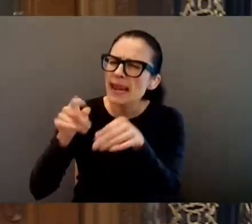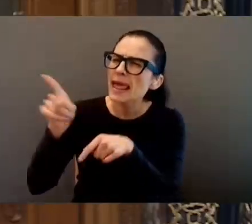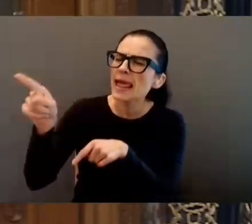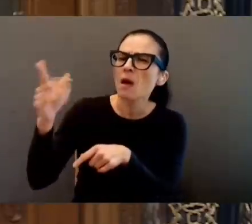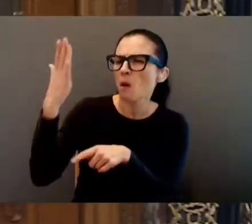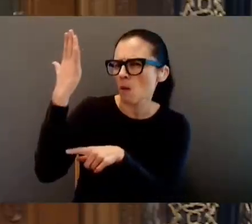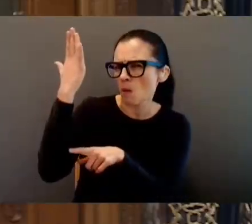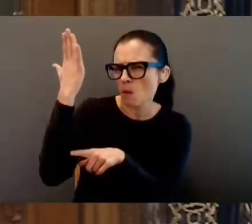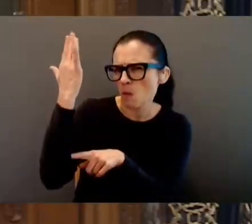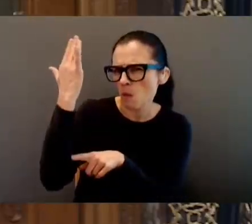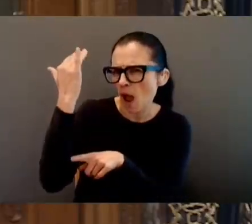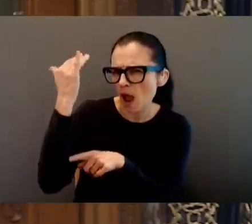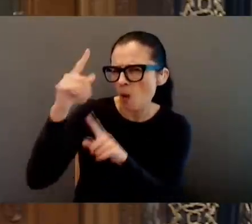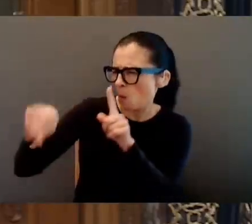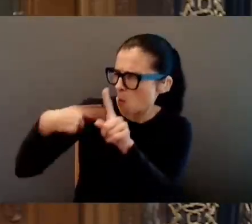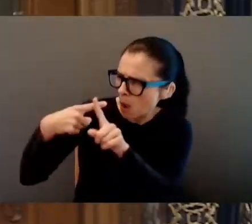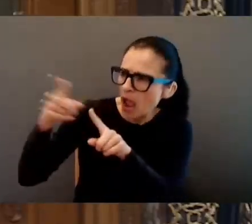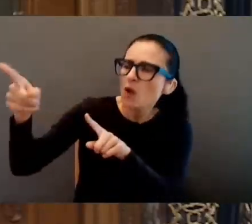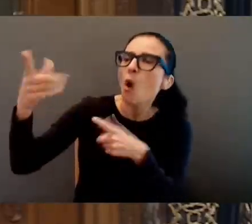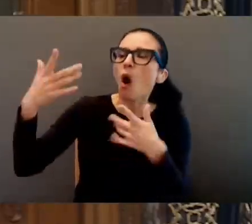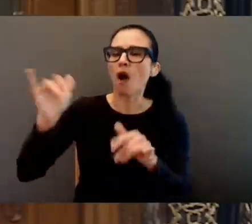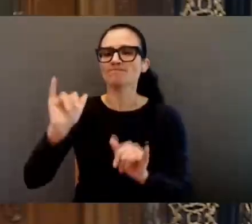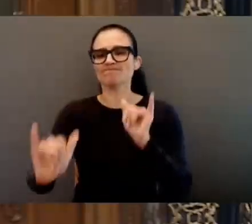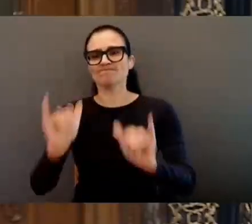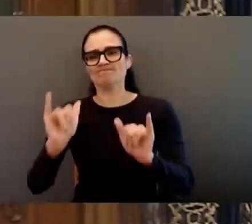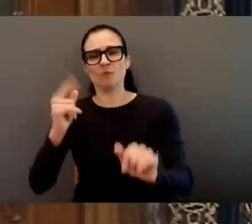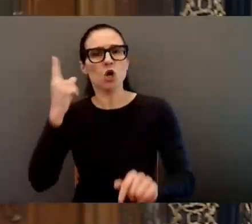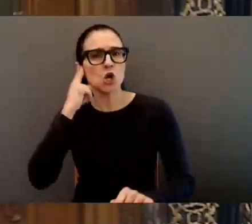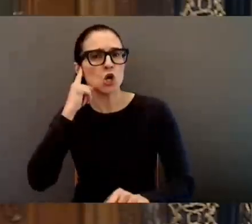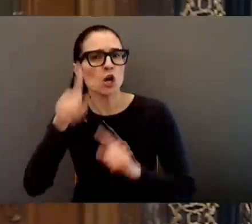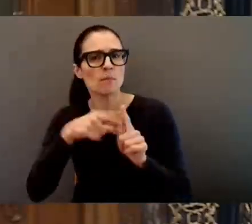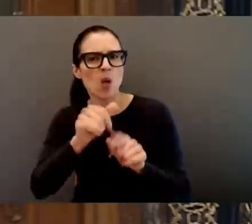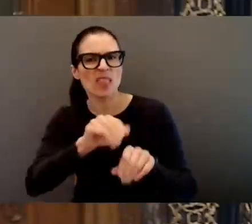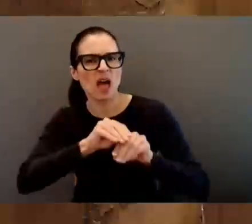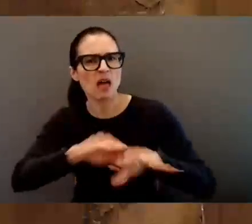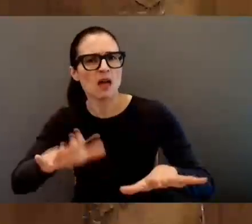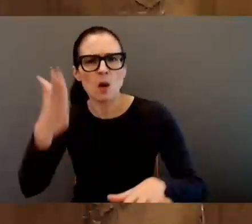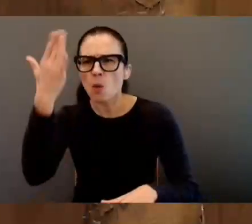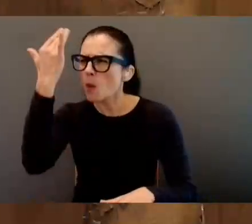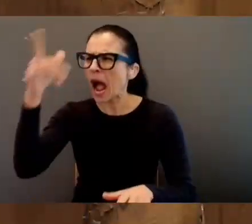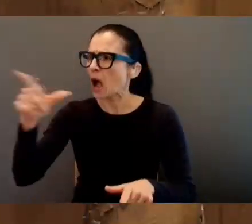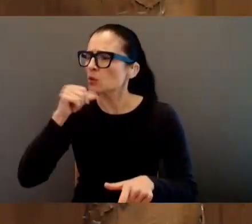and why was it not acted on sooner? Thank you.